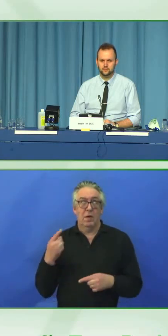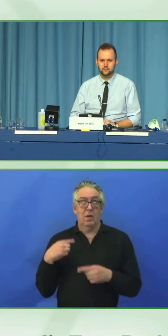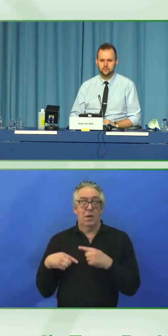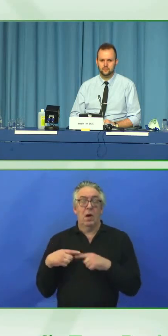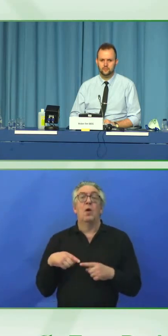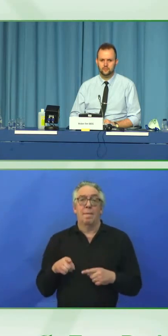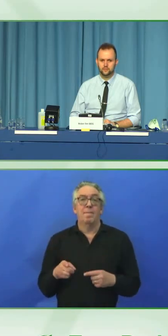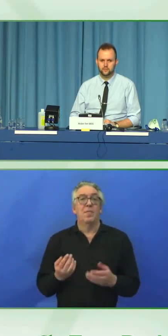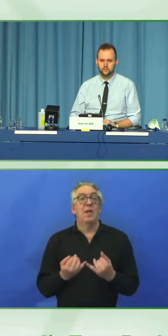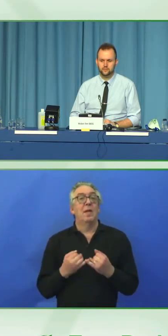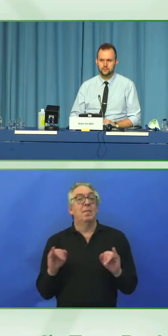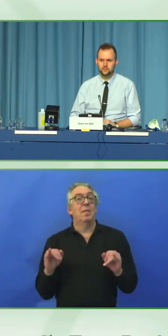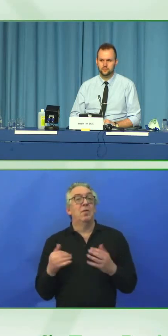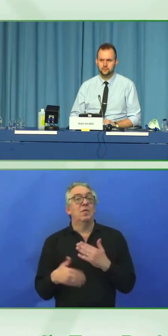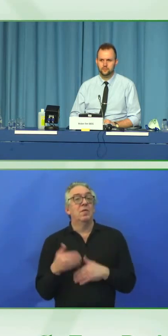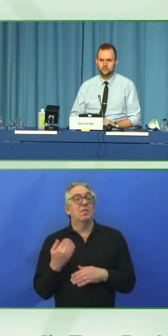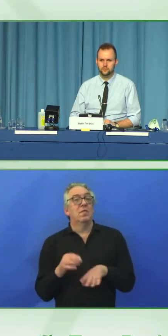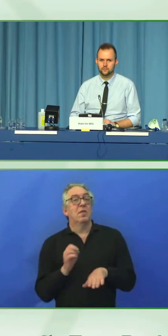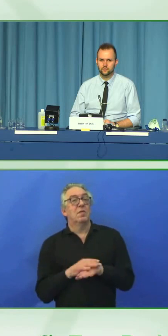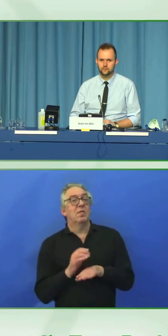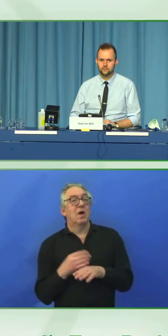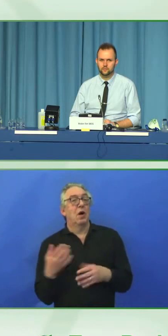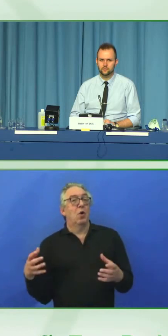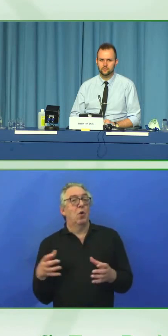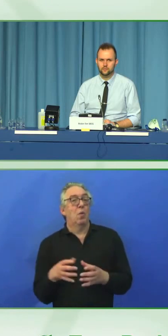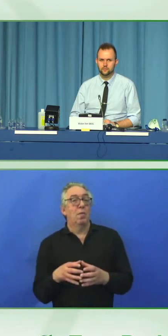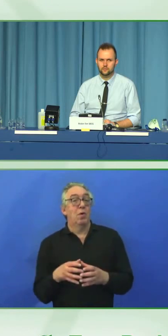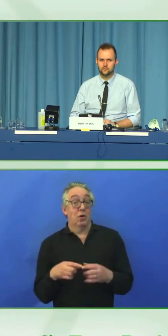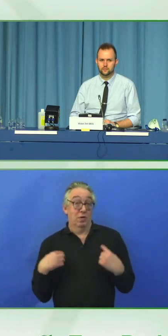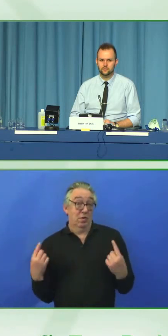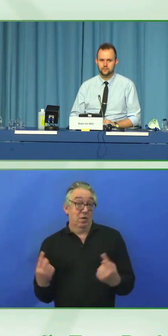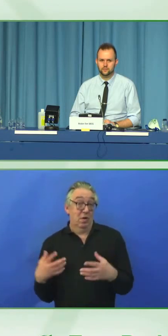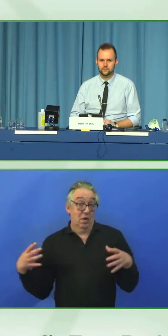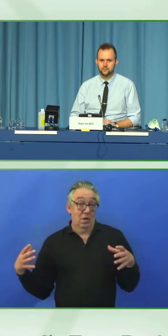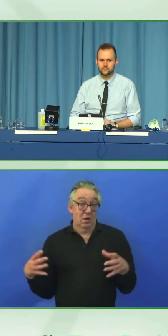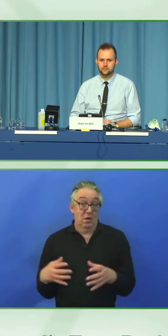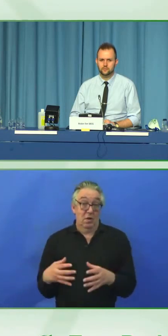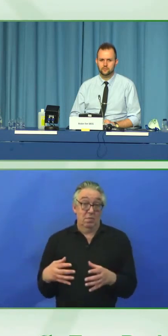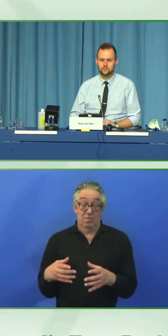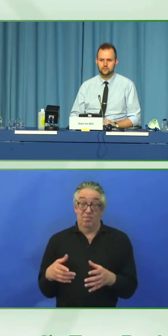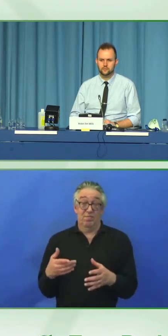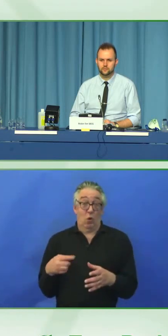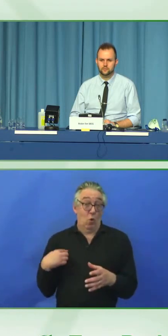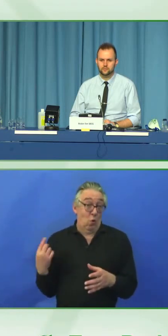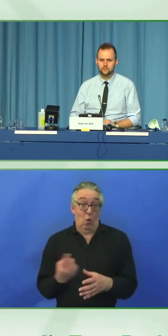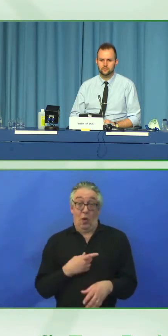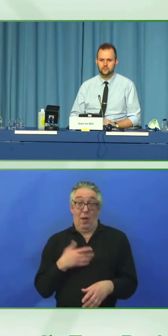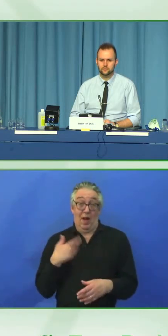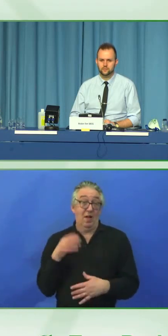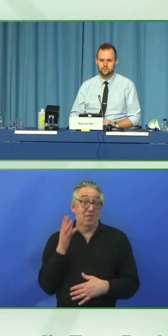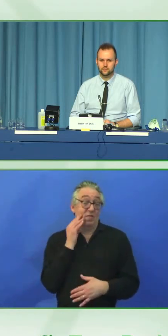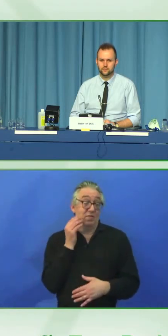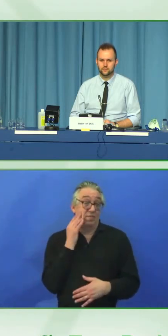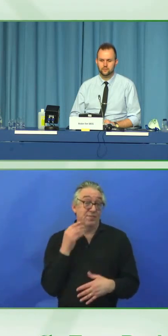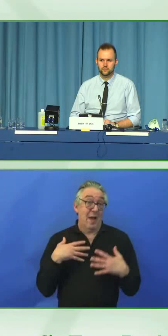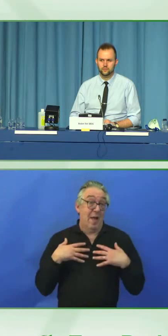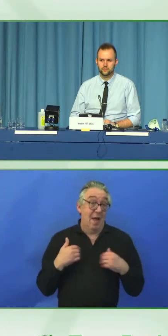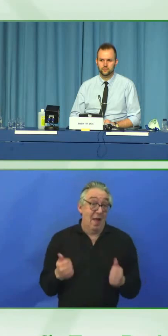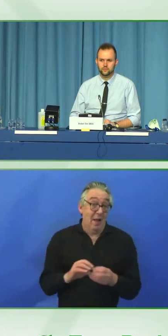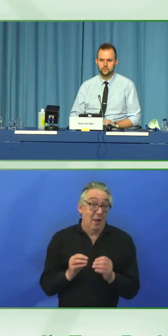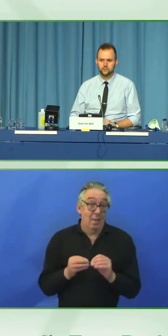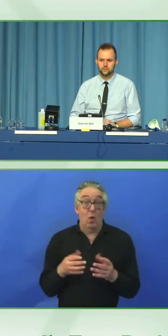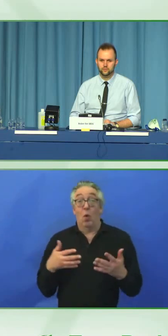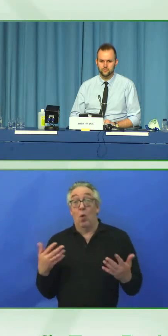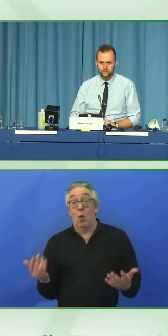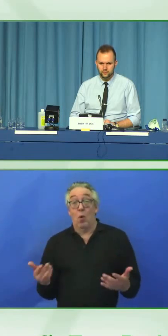Advisory Group, it's composed of people with lived experience of disability or health conditions who also bring